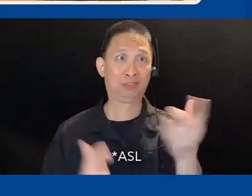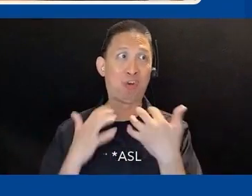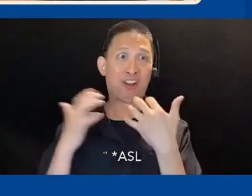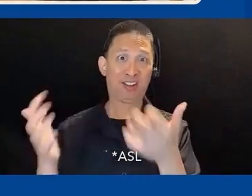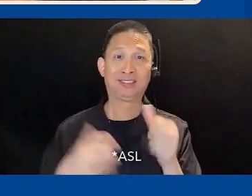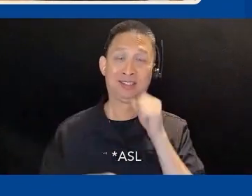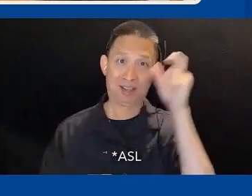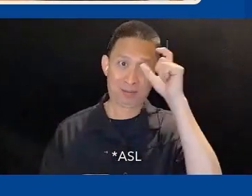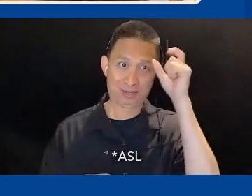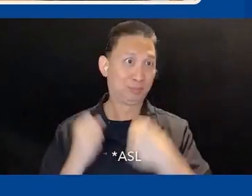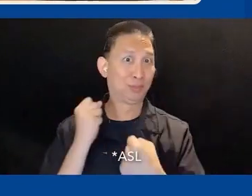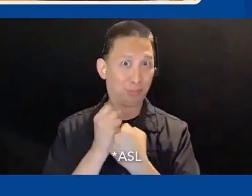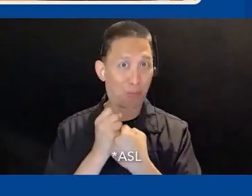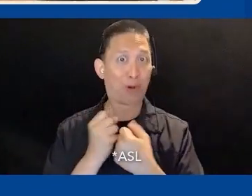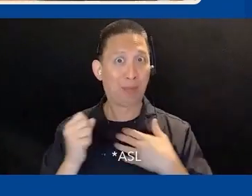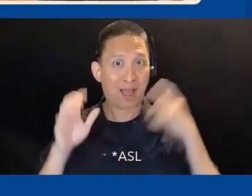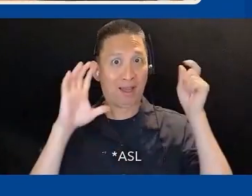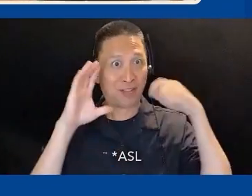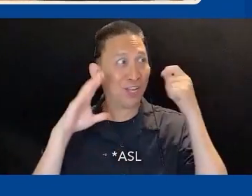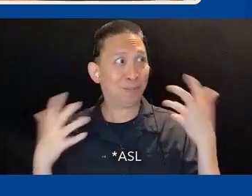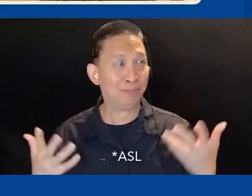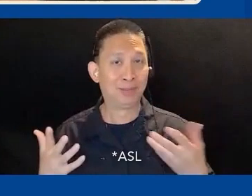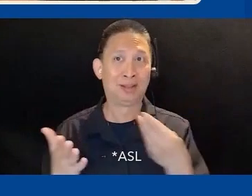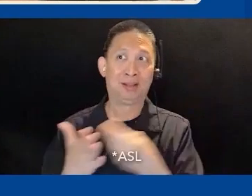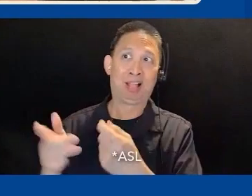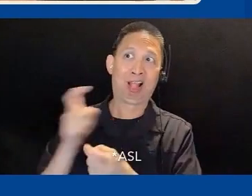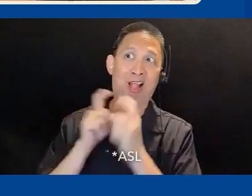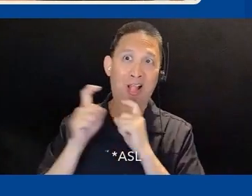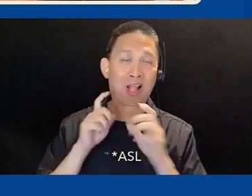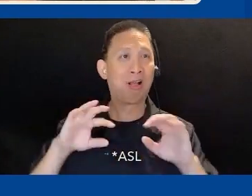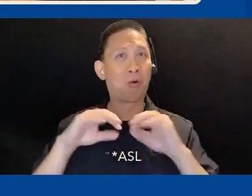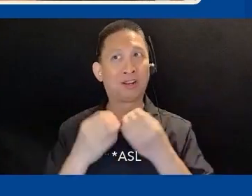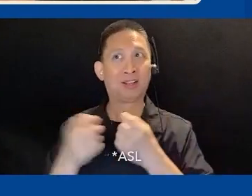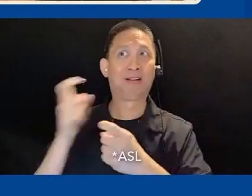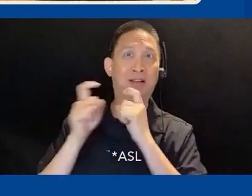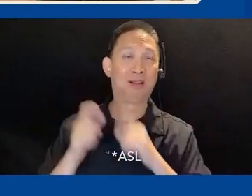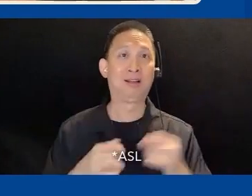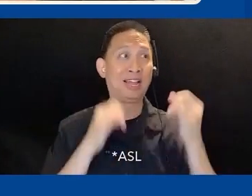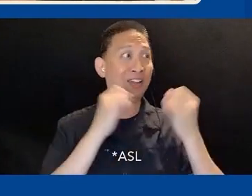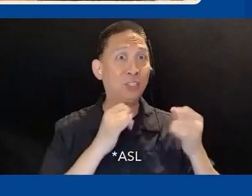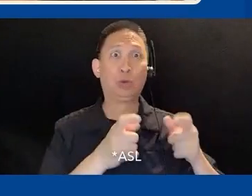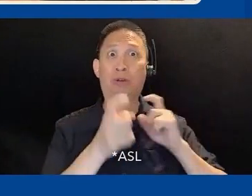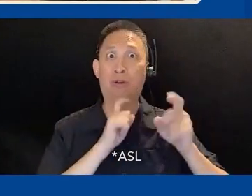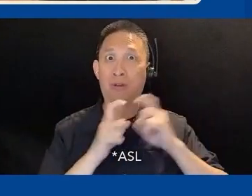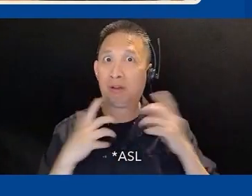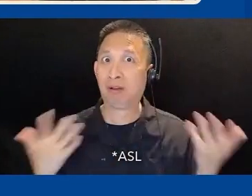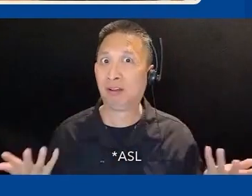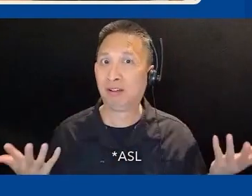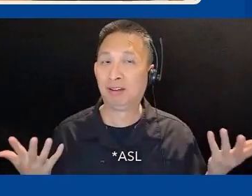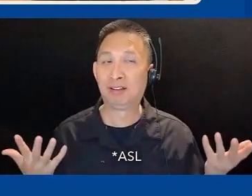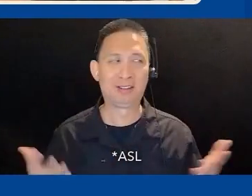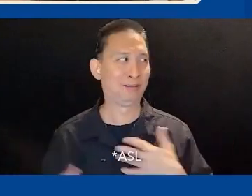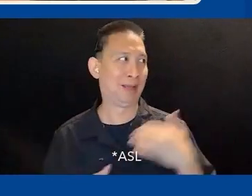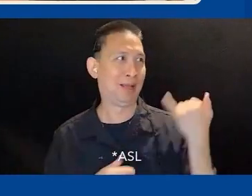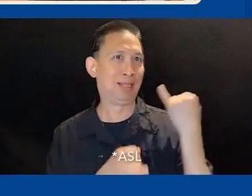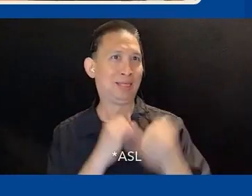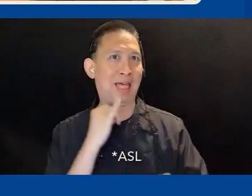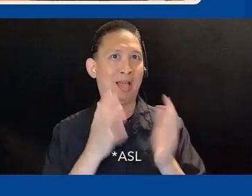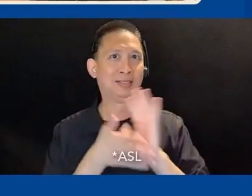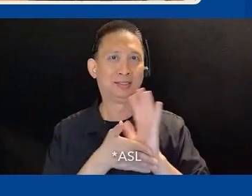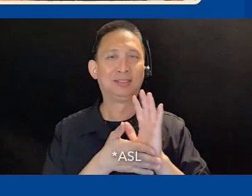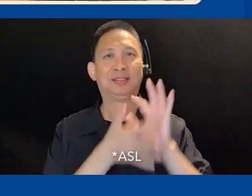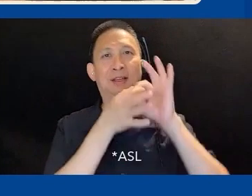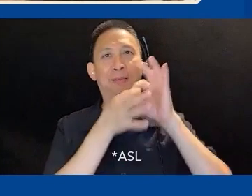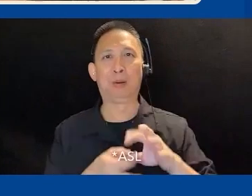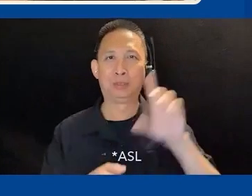that are supporting the work, and funders and organizations and even individuals. My last feature, which is about democracy